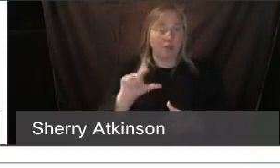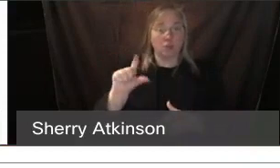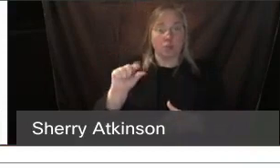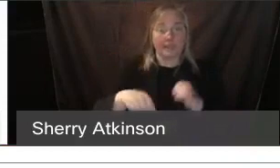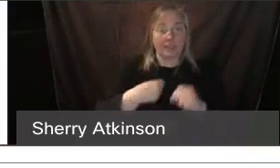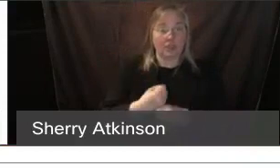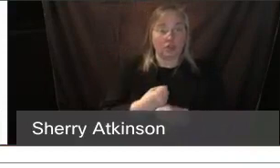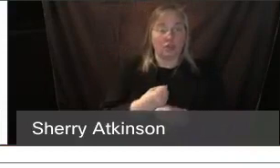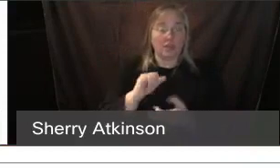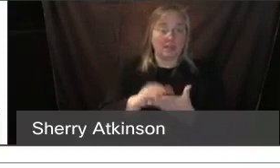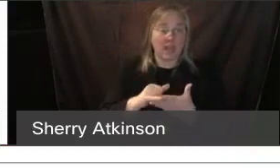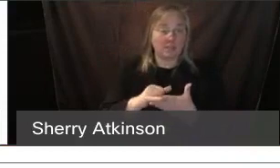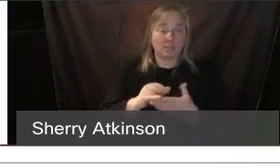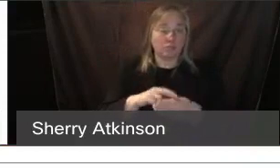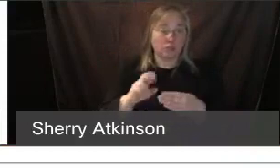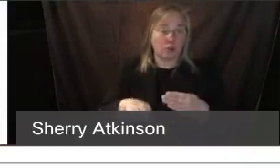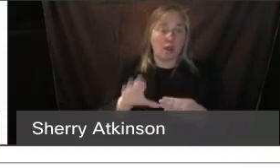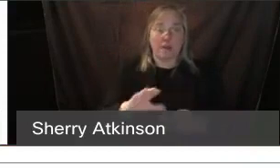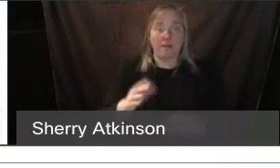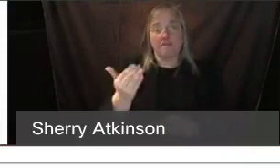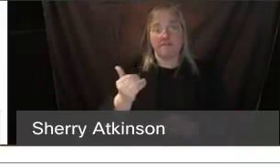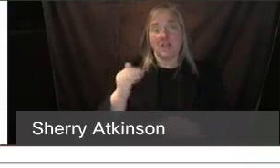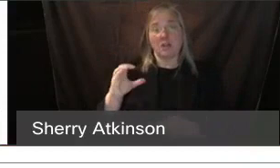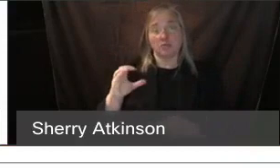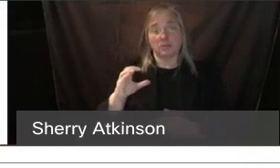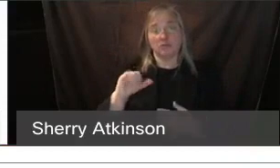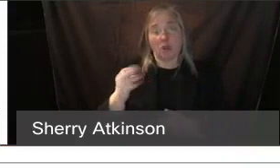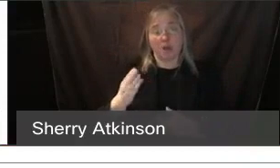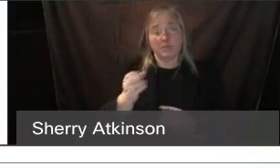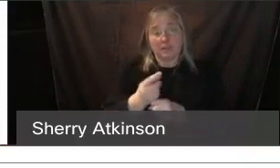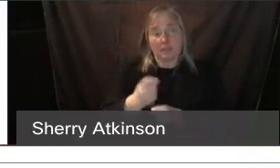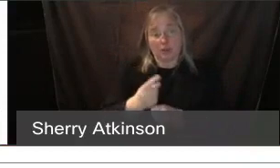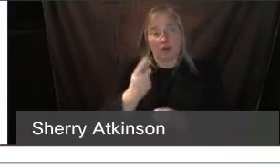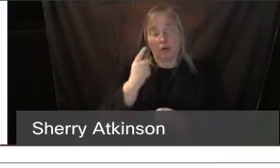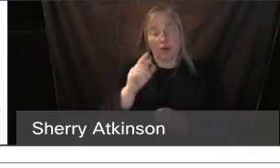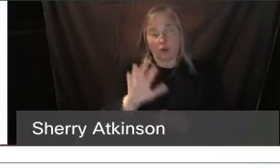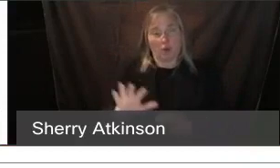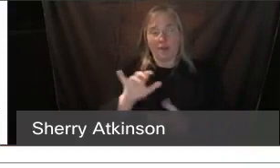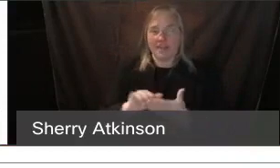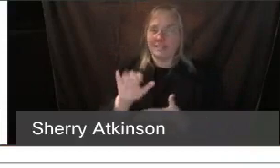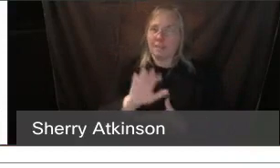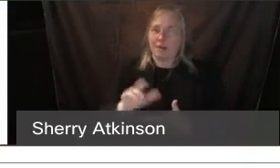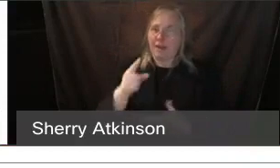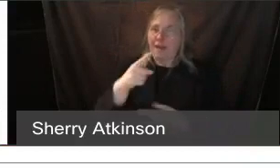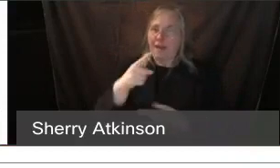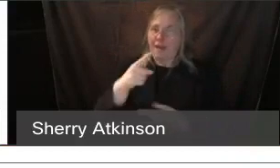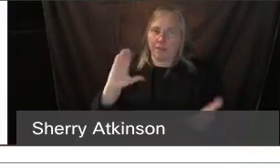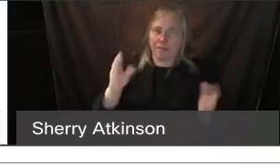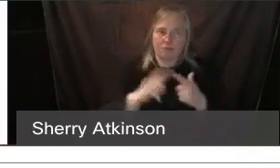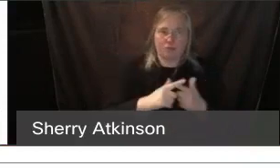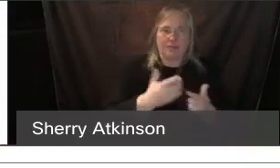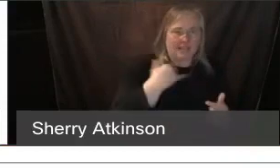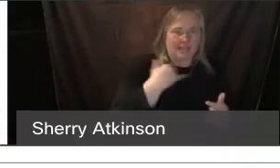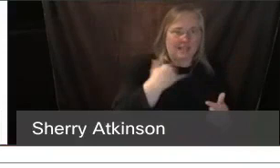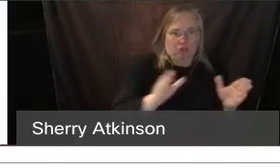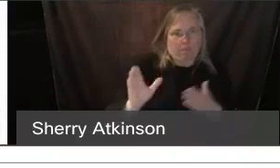that's about 1,500 jobs per year or so. That's about half of what the last general plan projected. The